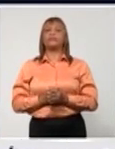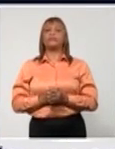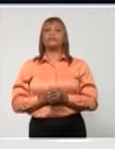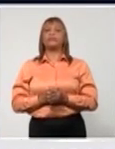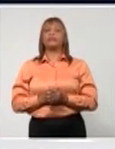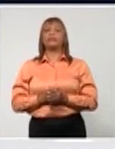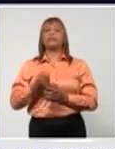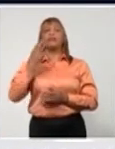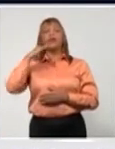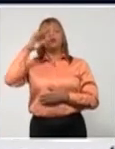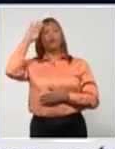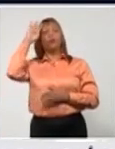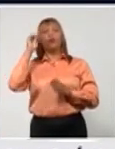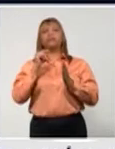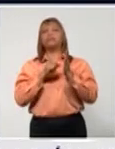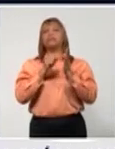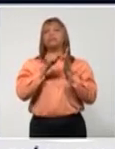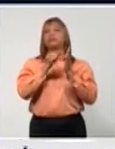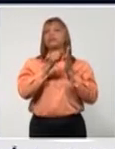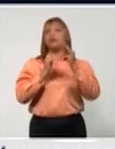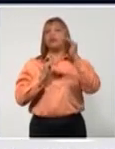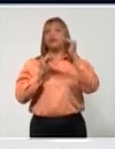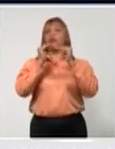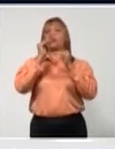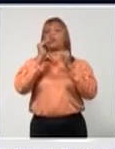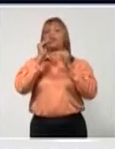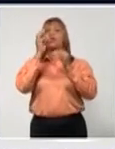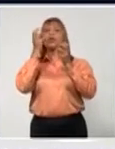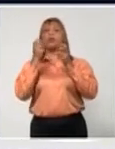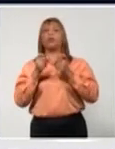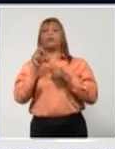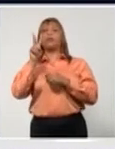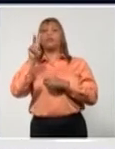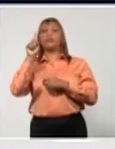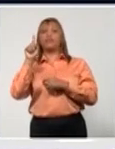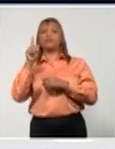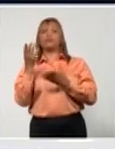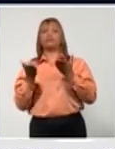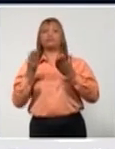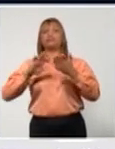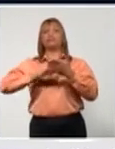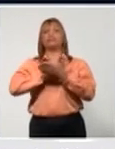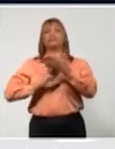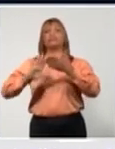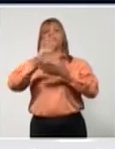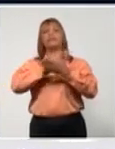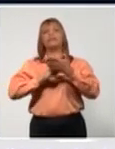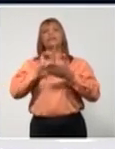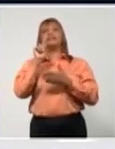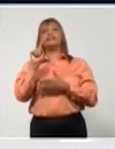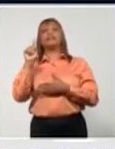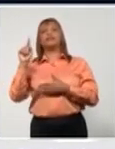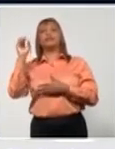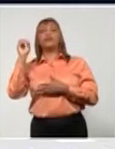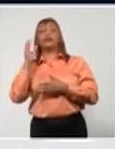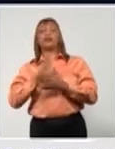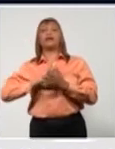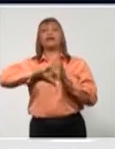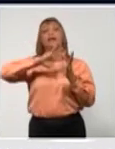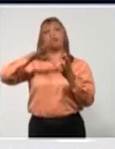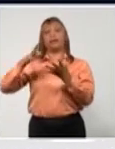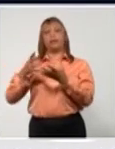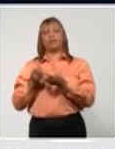and represents a mortality rate of 3.56%, as compared with the regional rate of 4.1%, placing